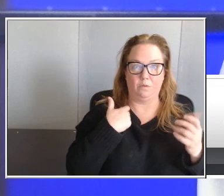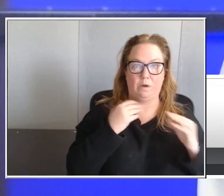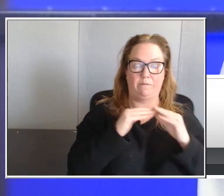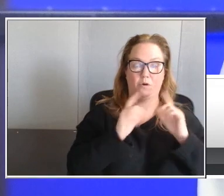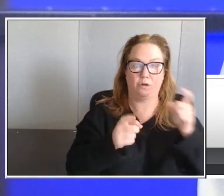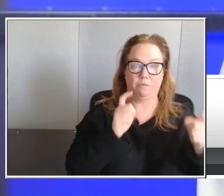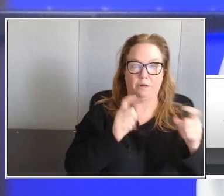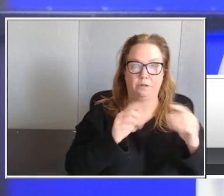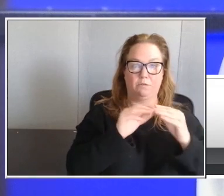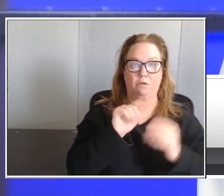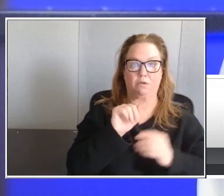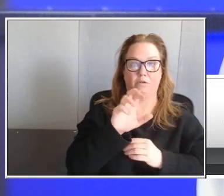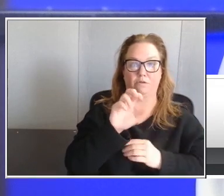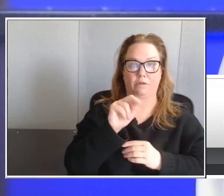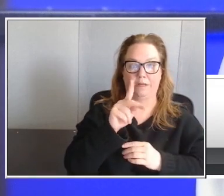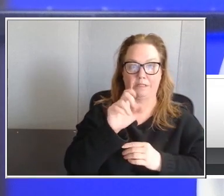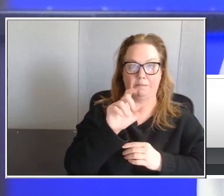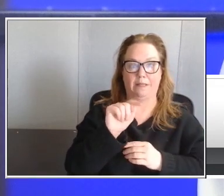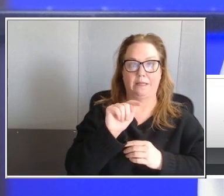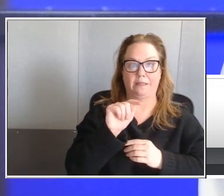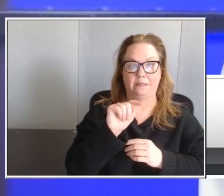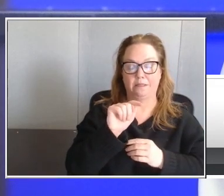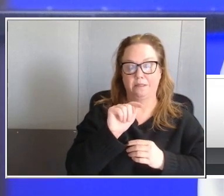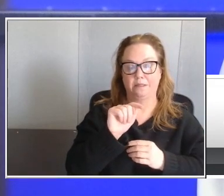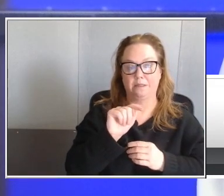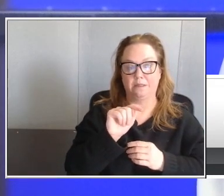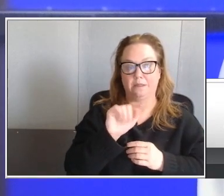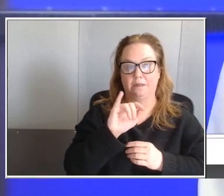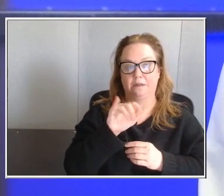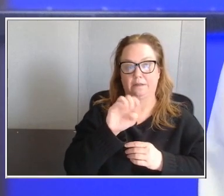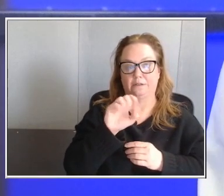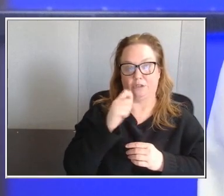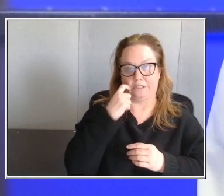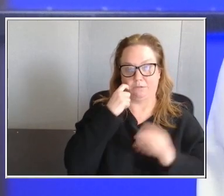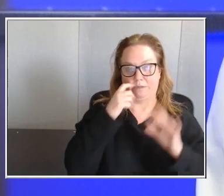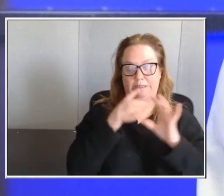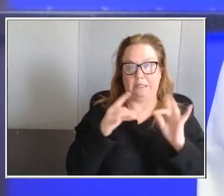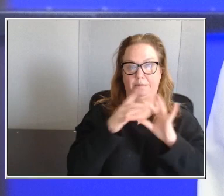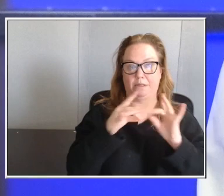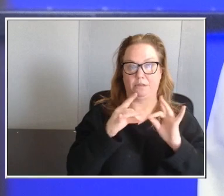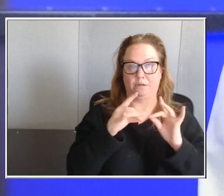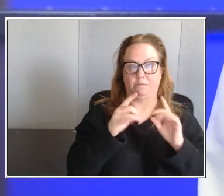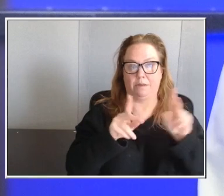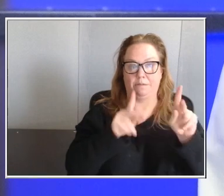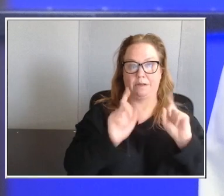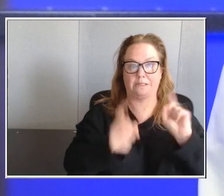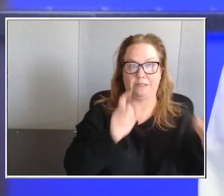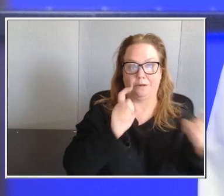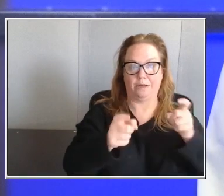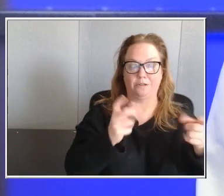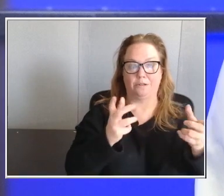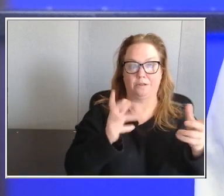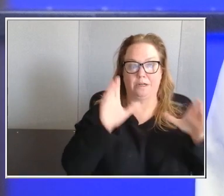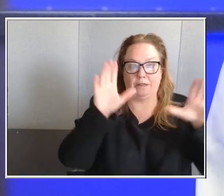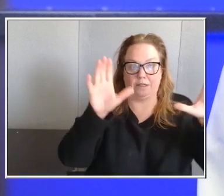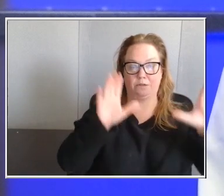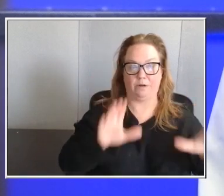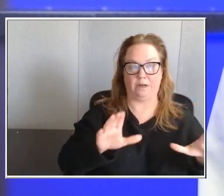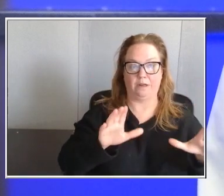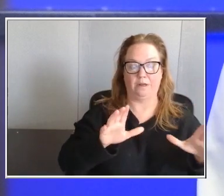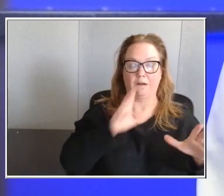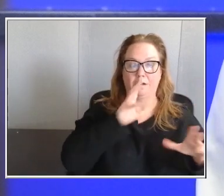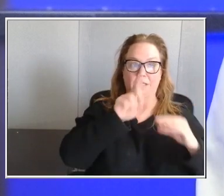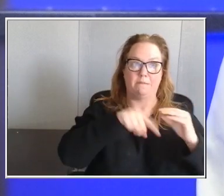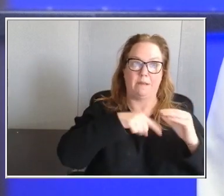have more transplants. And as Jess pointed out, everybody's asking about donation, and I think that speaks volumes about our area